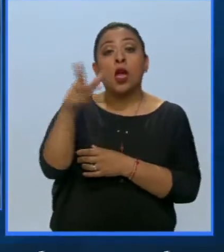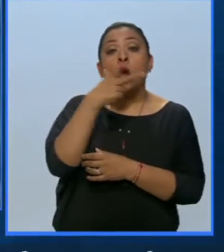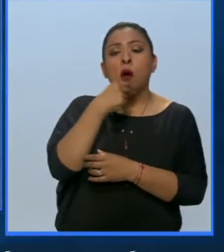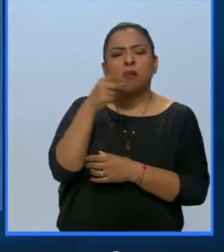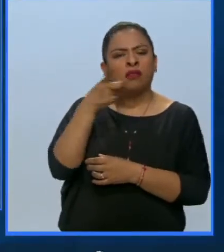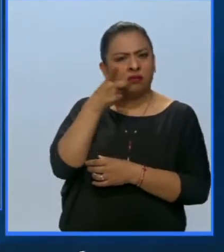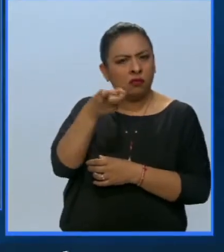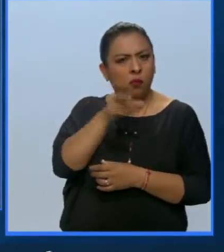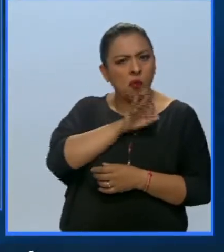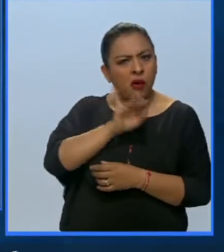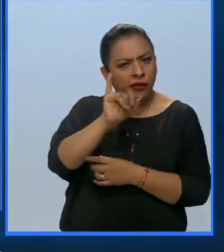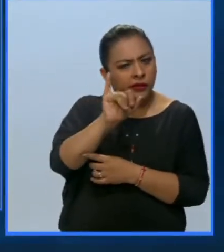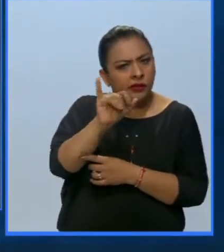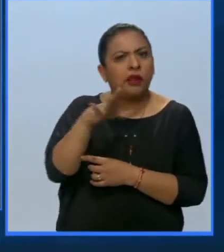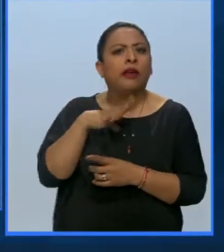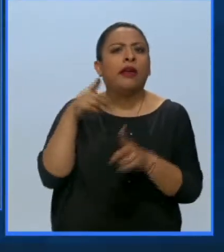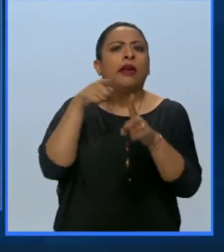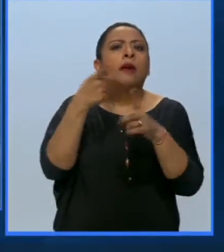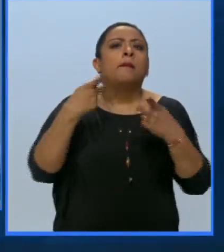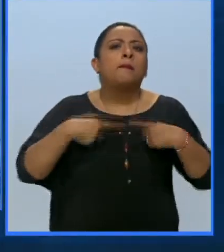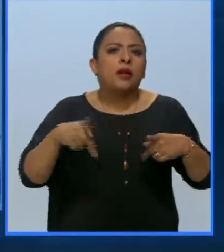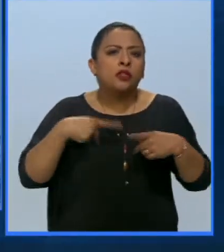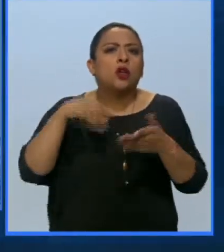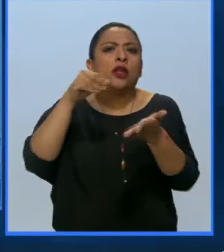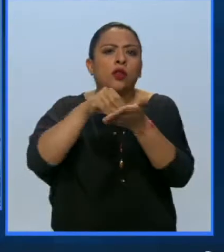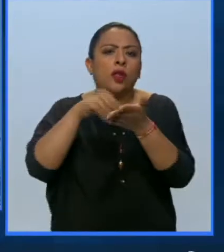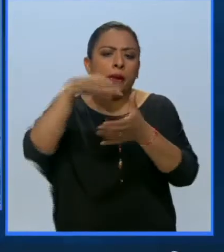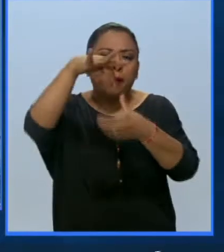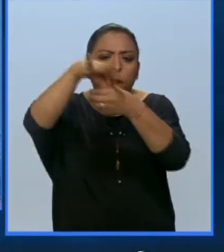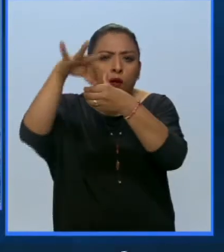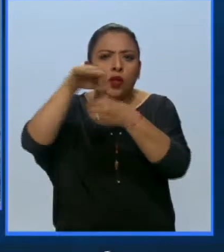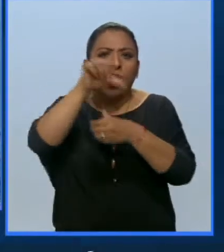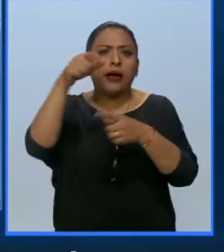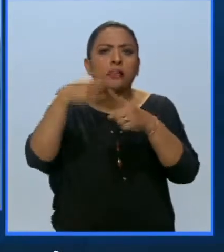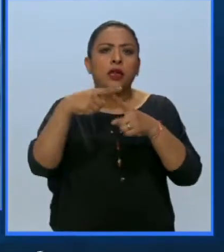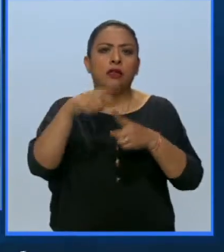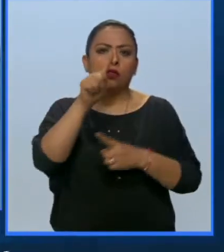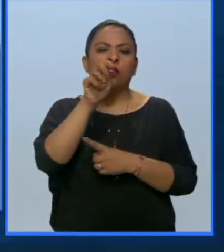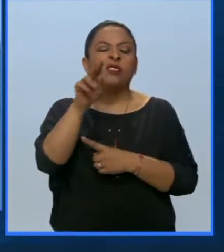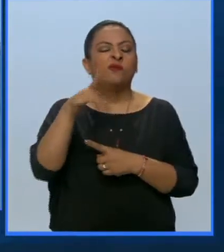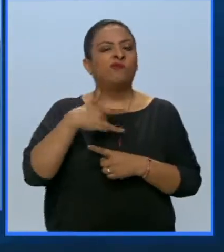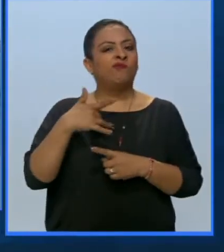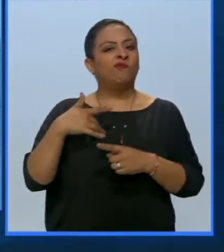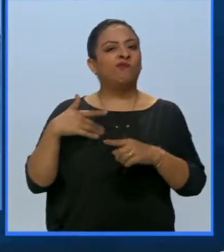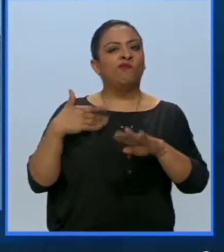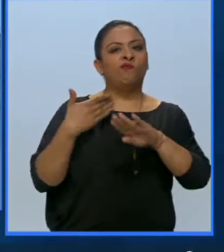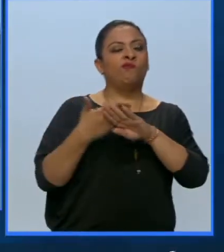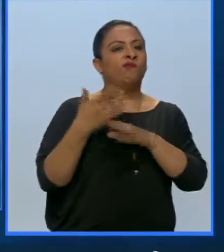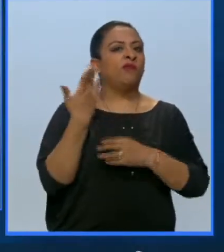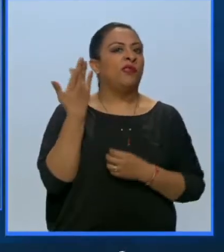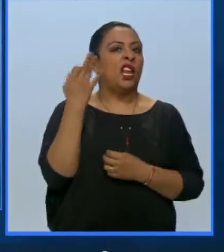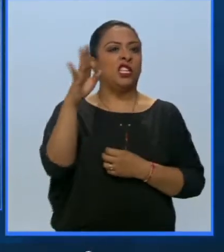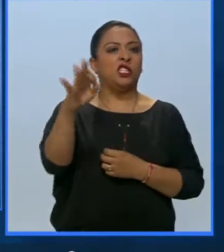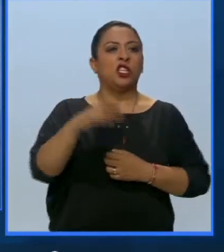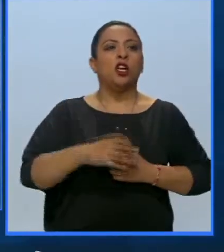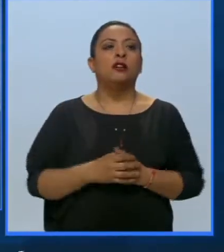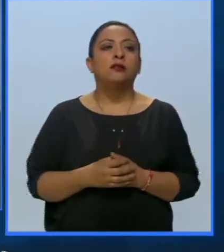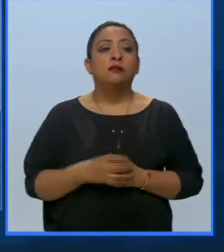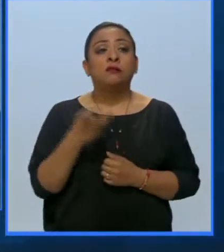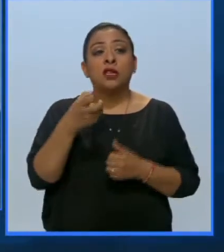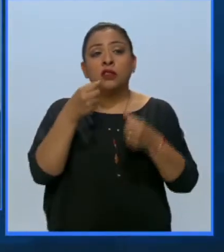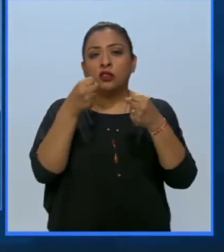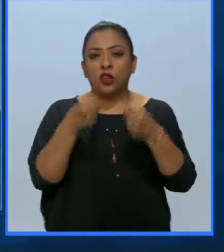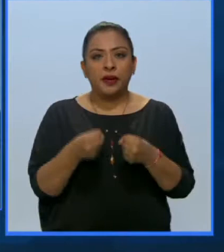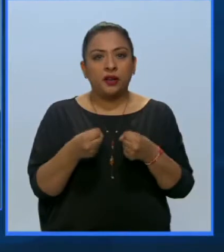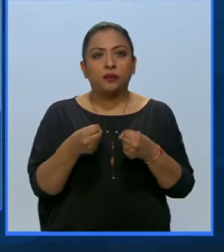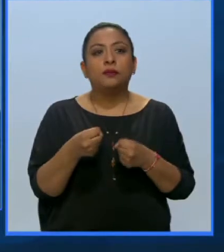la hay, en el sentido de que la gente, aún la que votó por Trump, se siente traicionada. Insurers are required